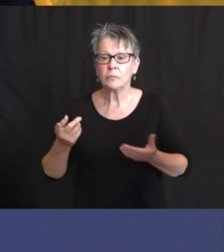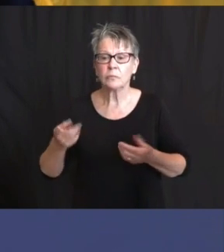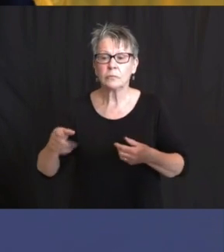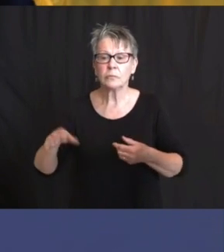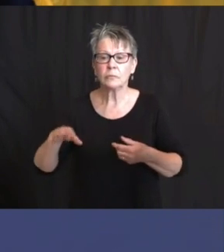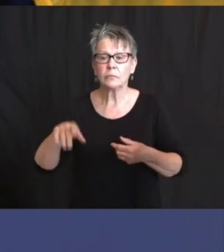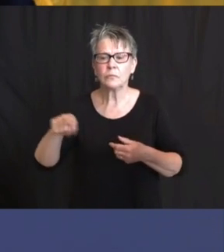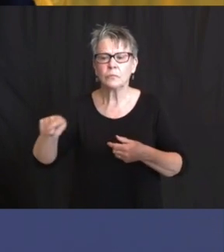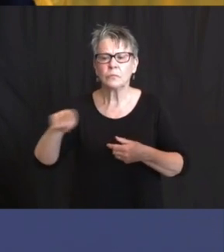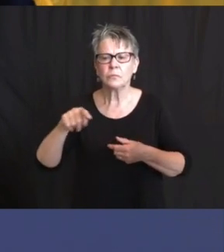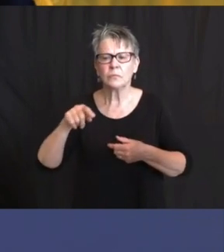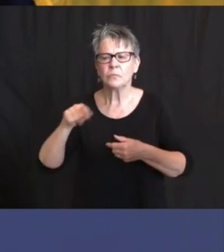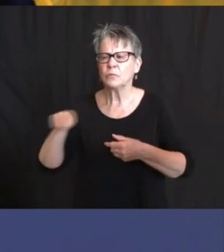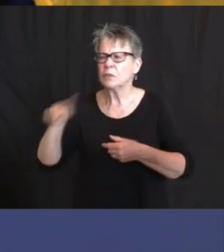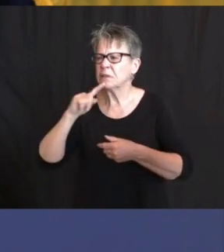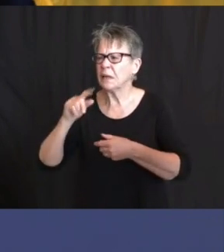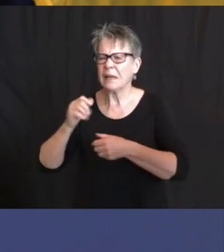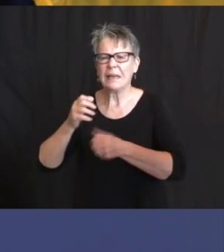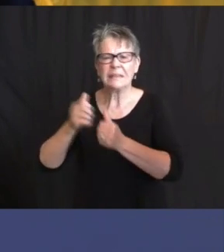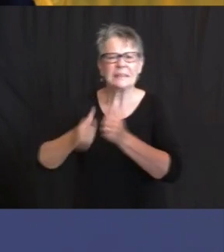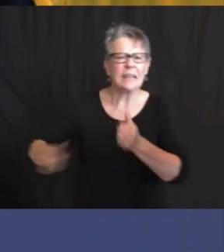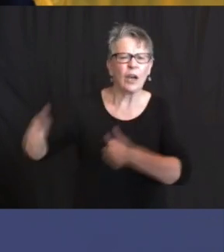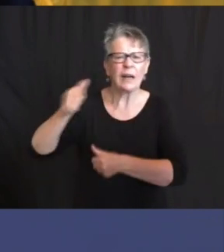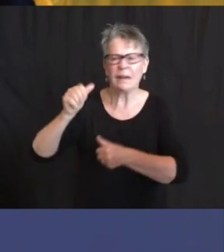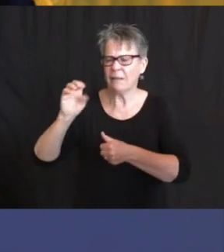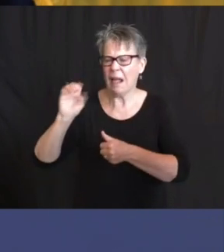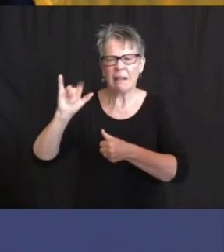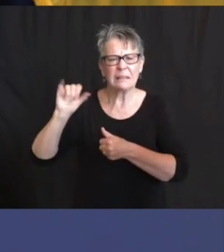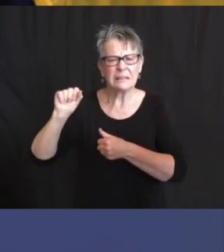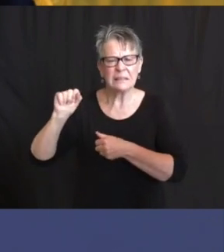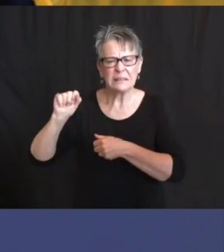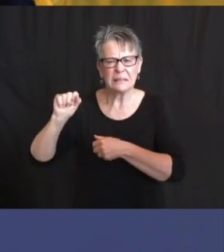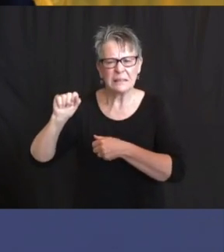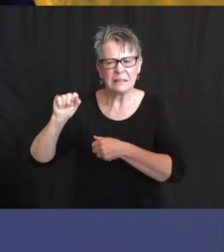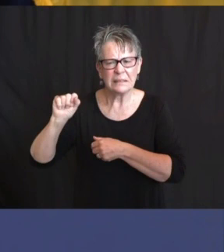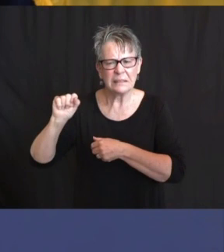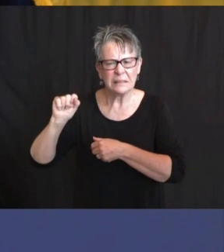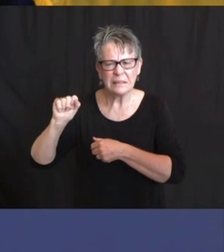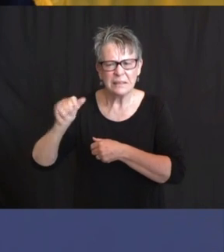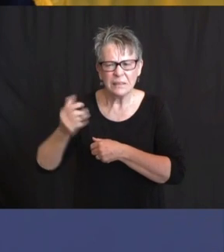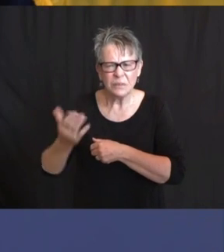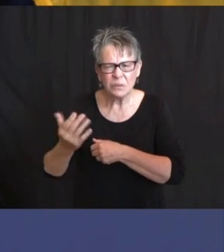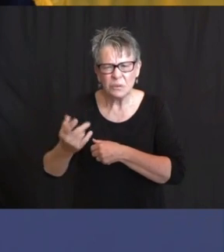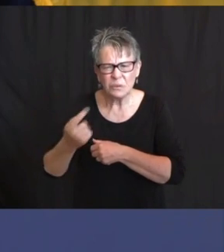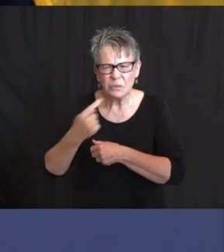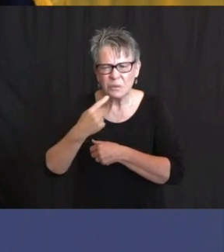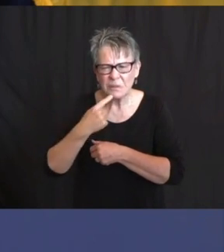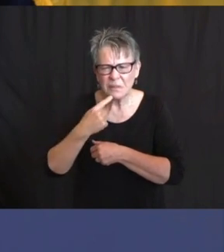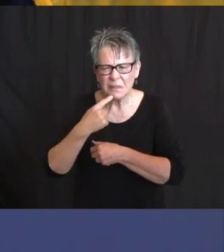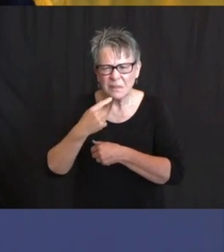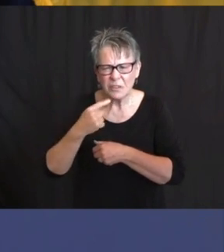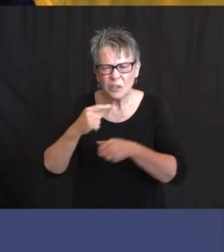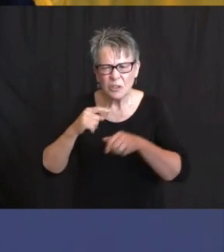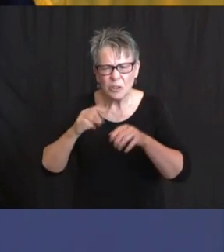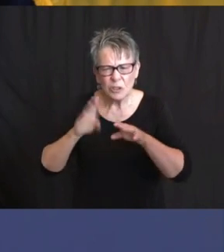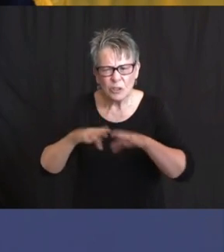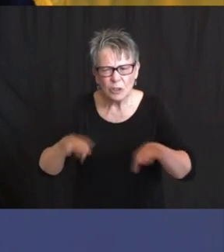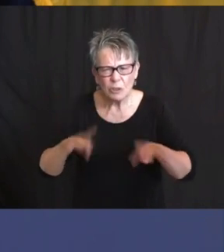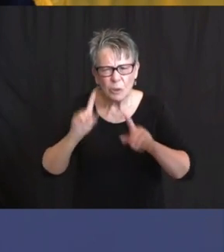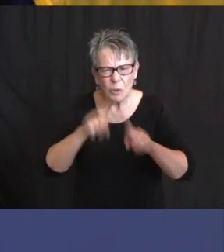For parents and kids that are thinking about, either going to summer school or attending college, university in the